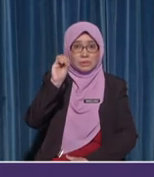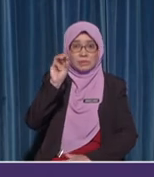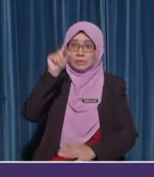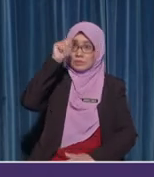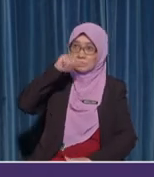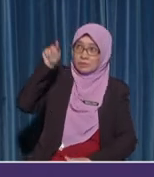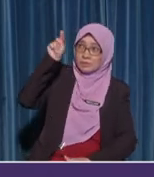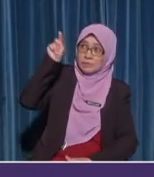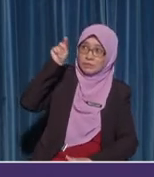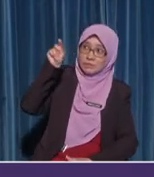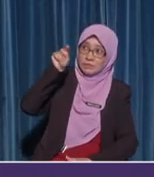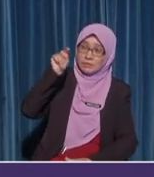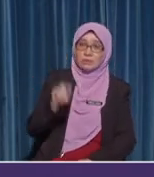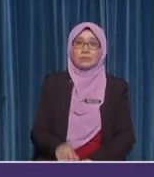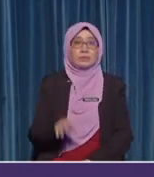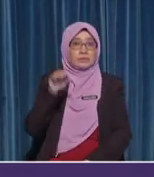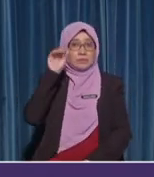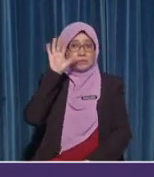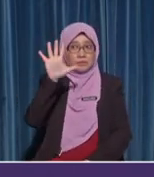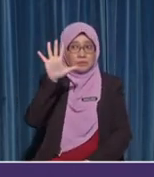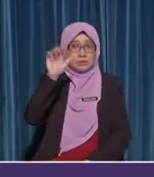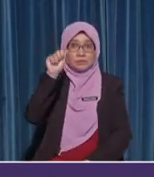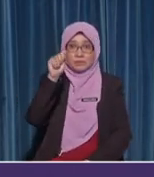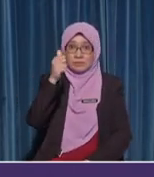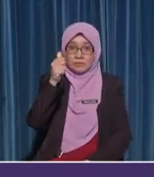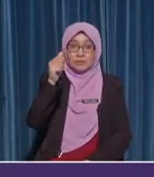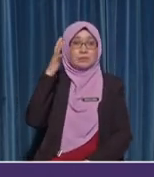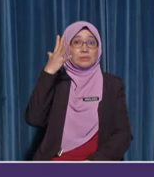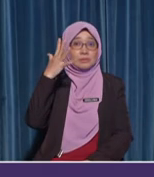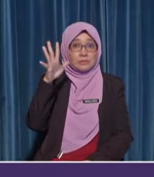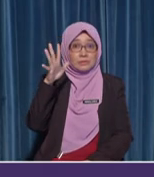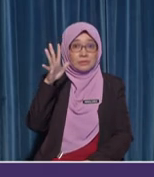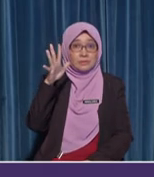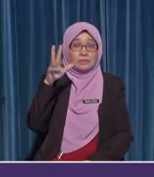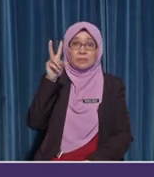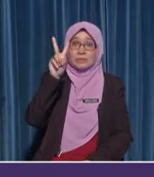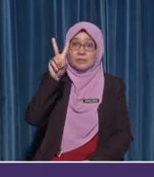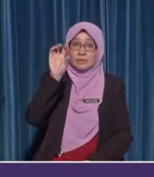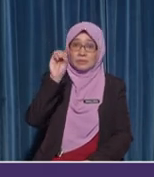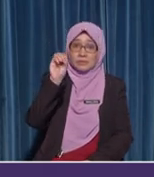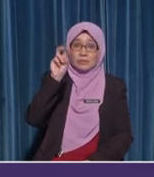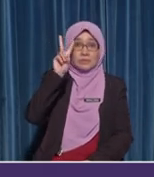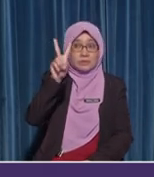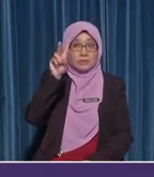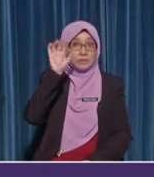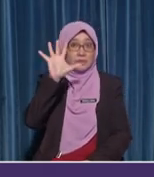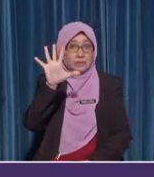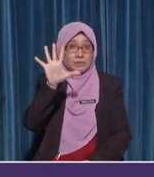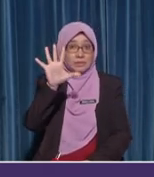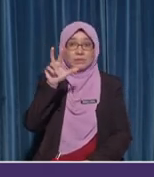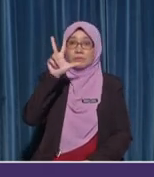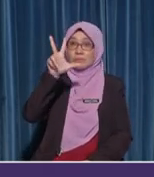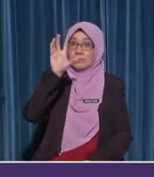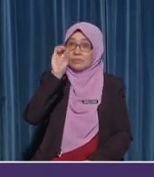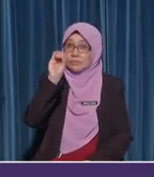5, 10, 15, 20, 25, 30.